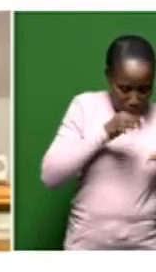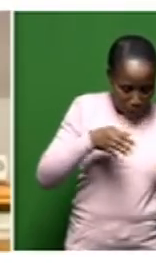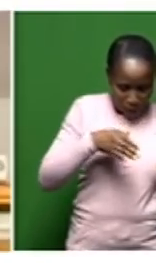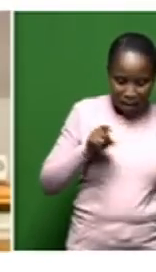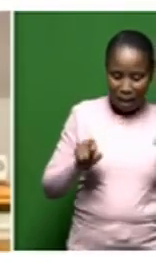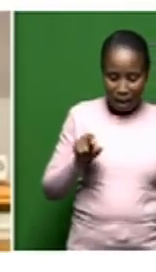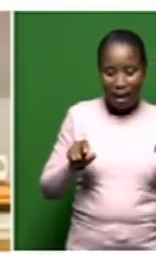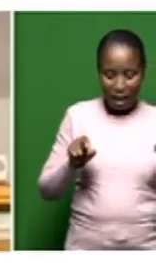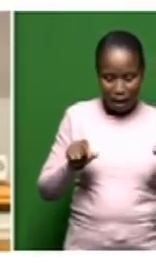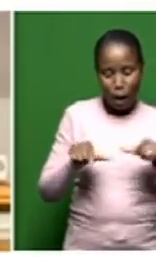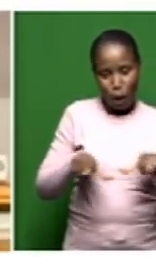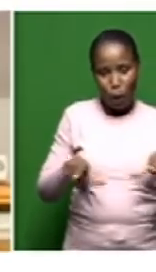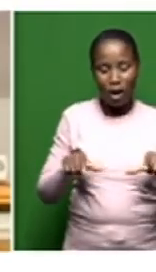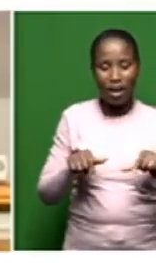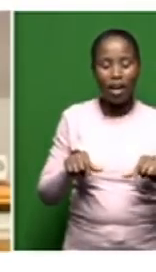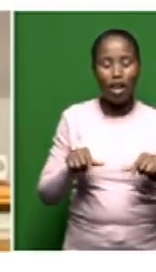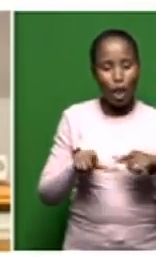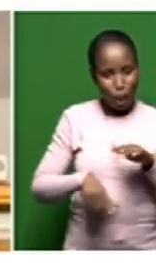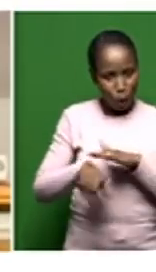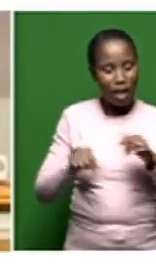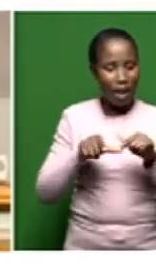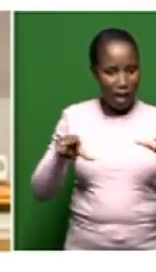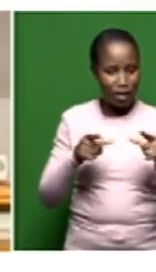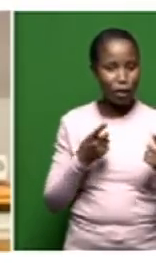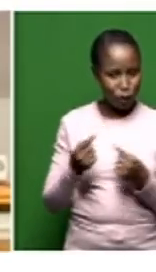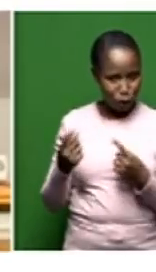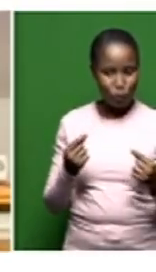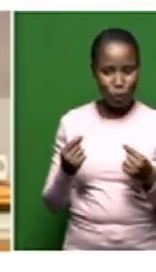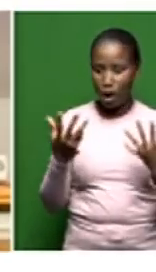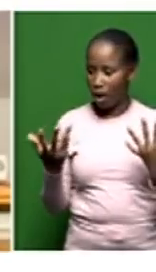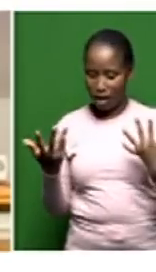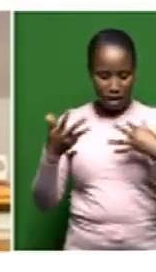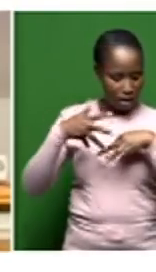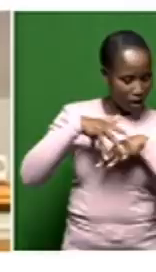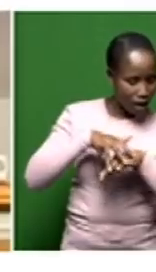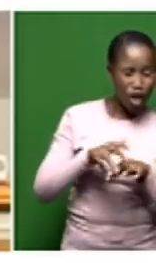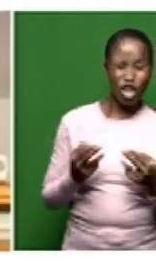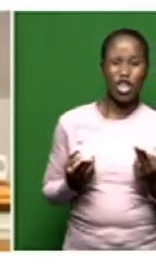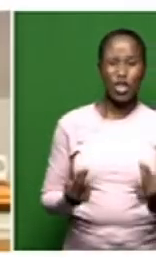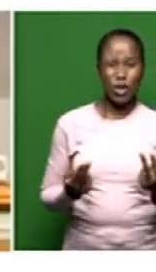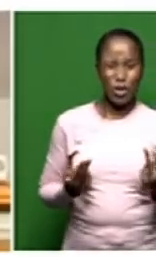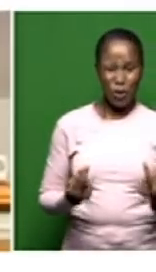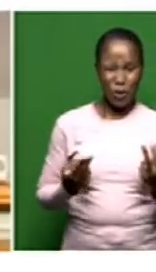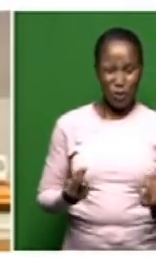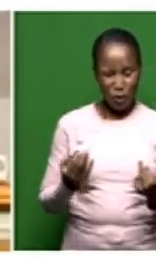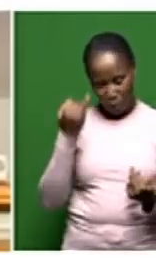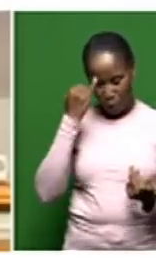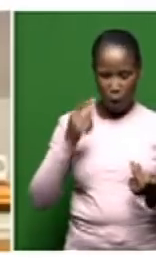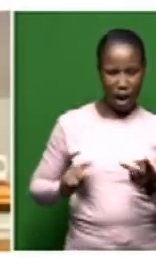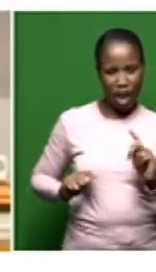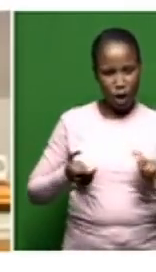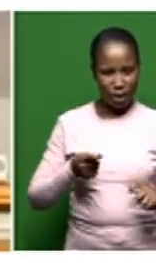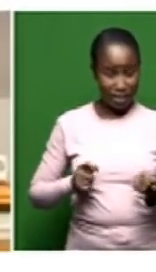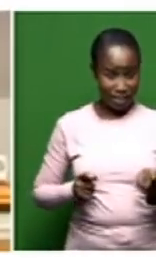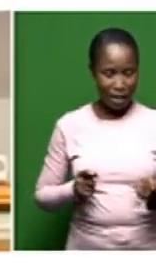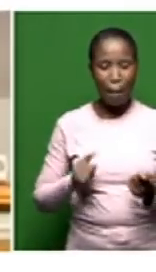And we're also seeing independent candidates. All of them have brought a new energy and, sort of fresh